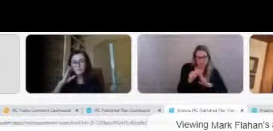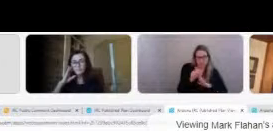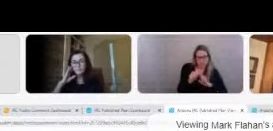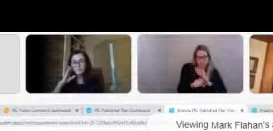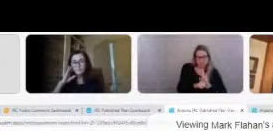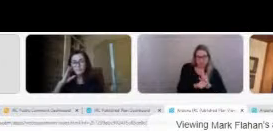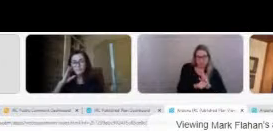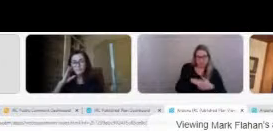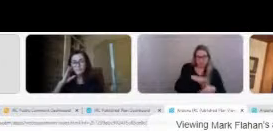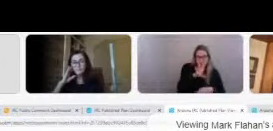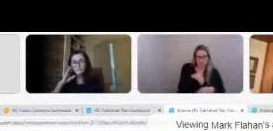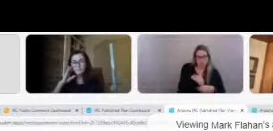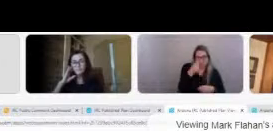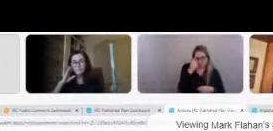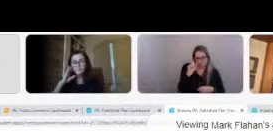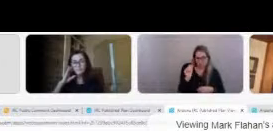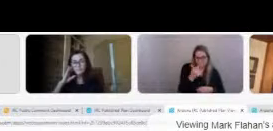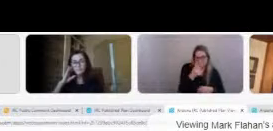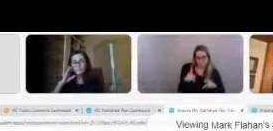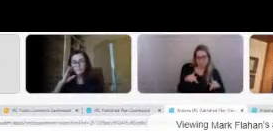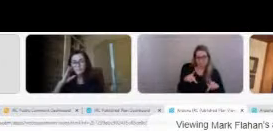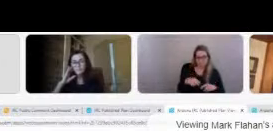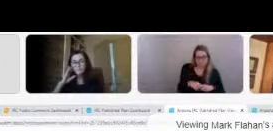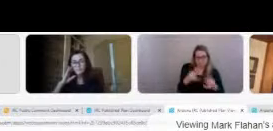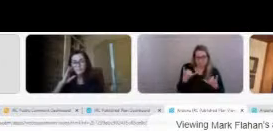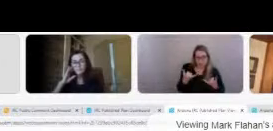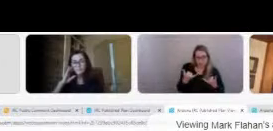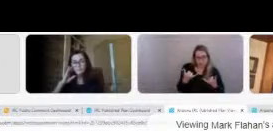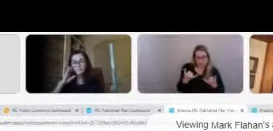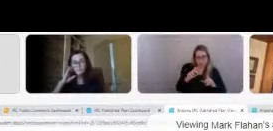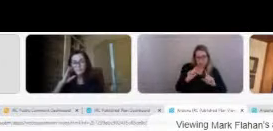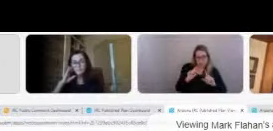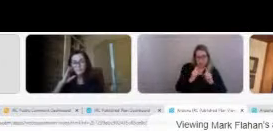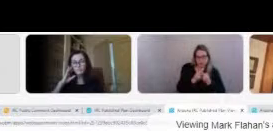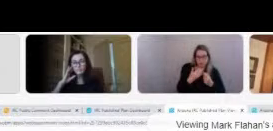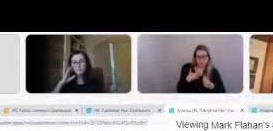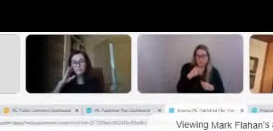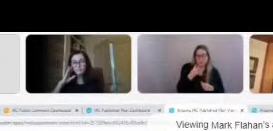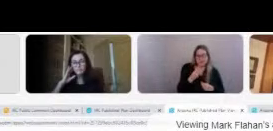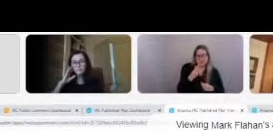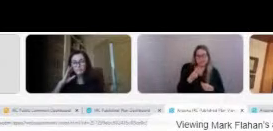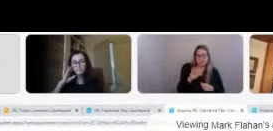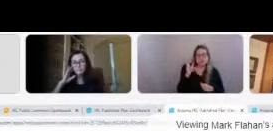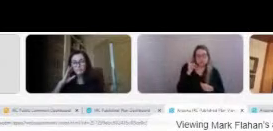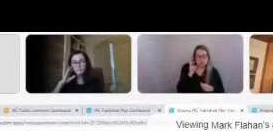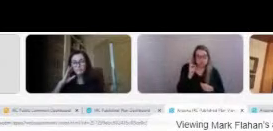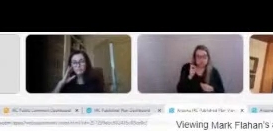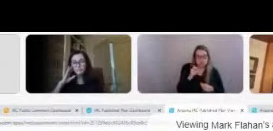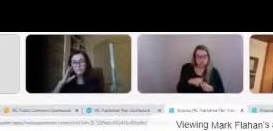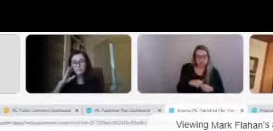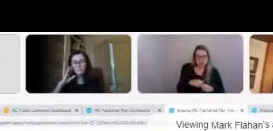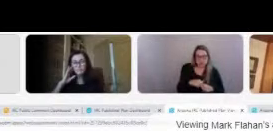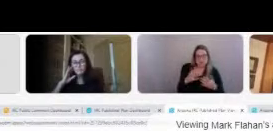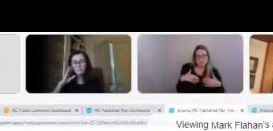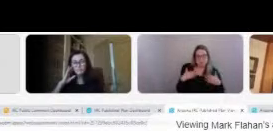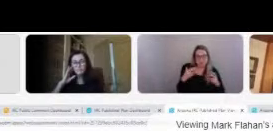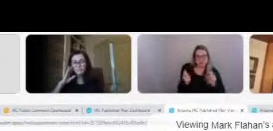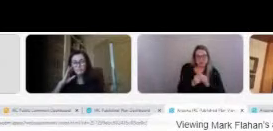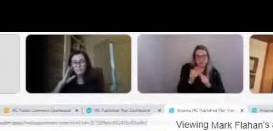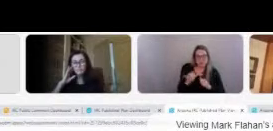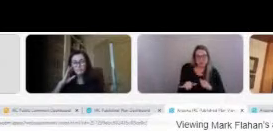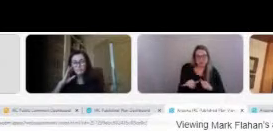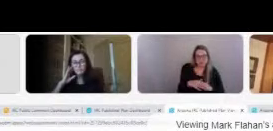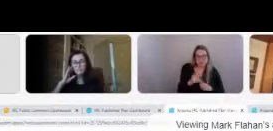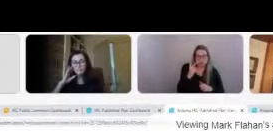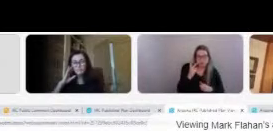inclusion for all people so right now i'm in the district where my voice is being heard so i i'm happy about that and it